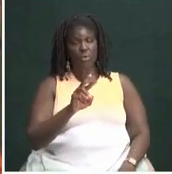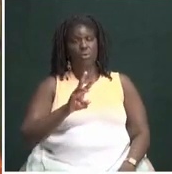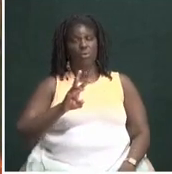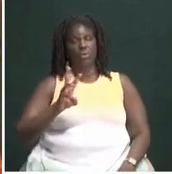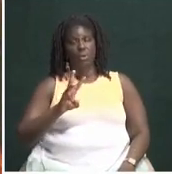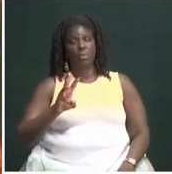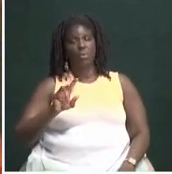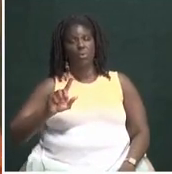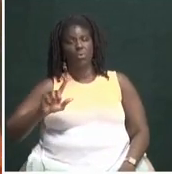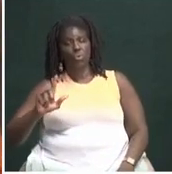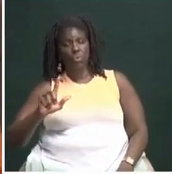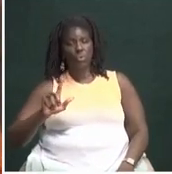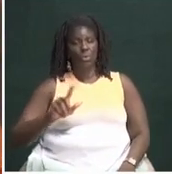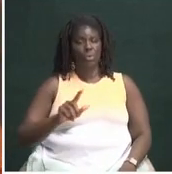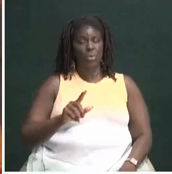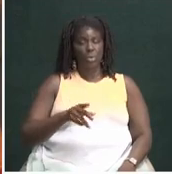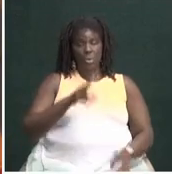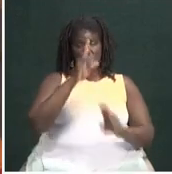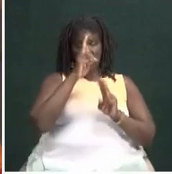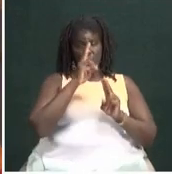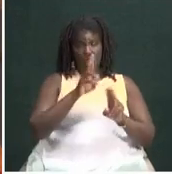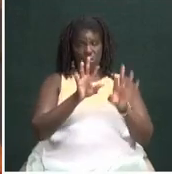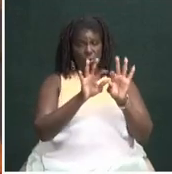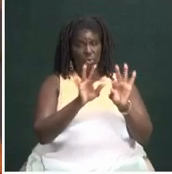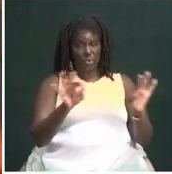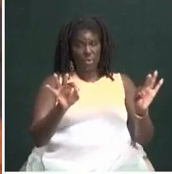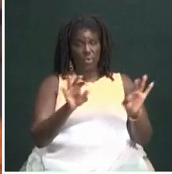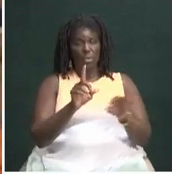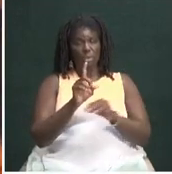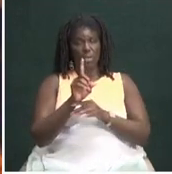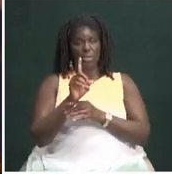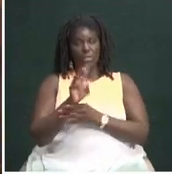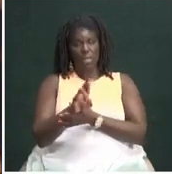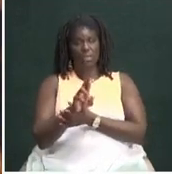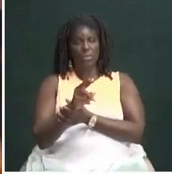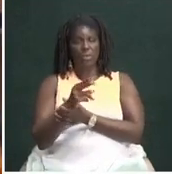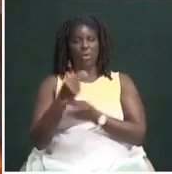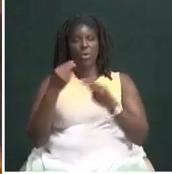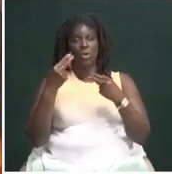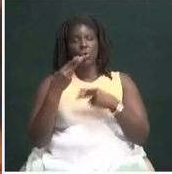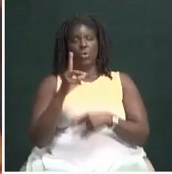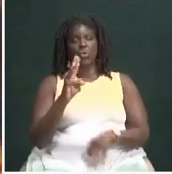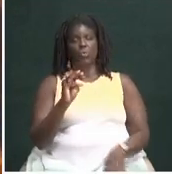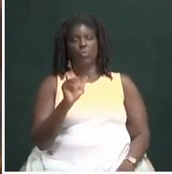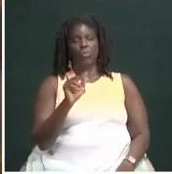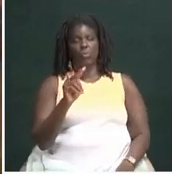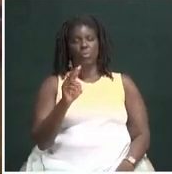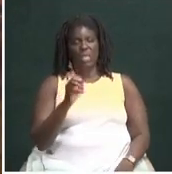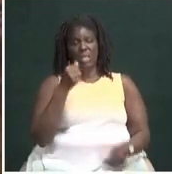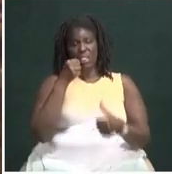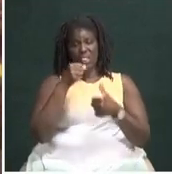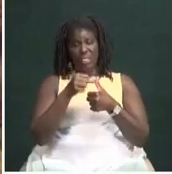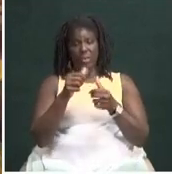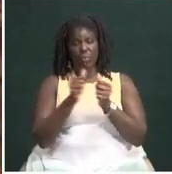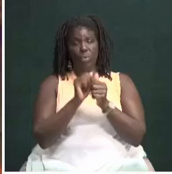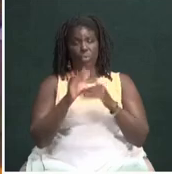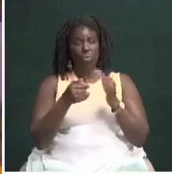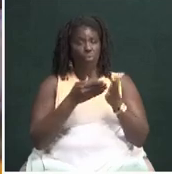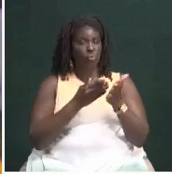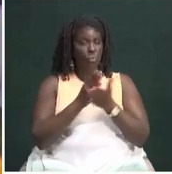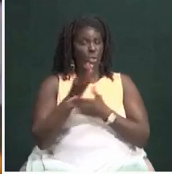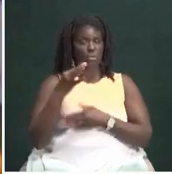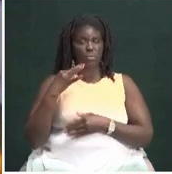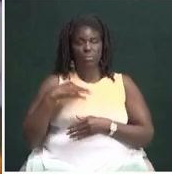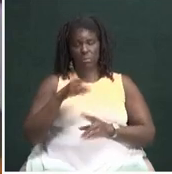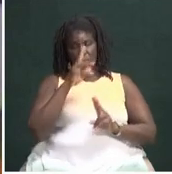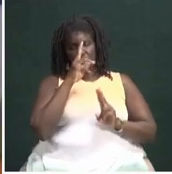W. Lewis the honorary degree of Doctor of Humane Letters, with all the rights, privileges,